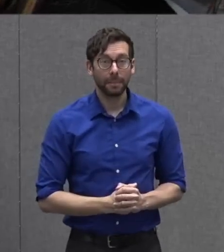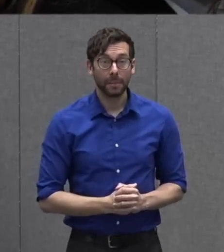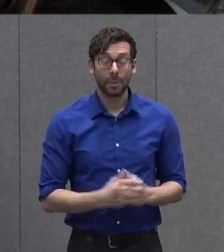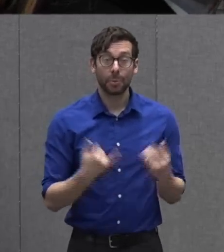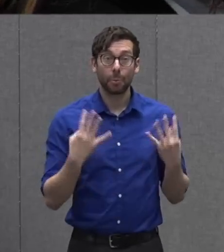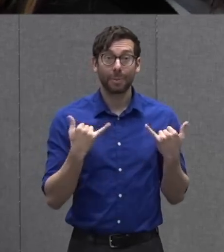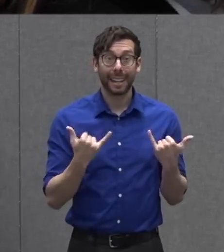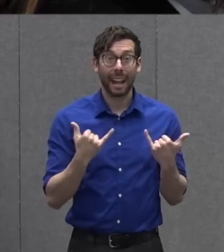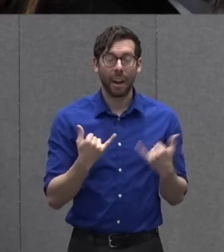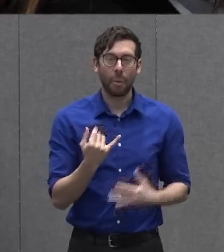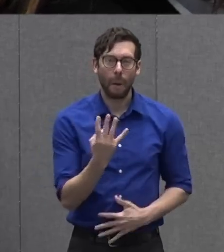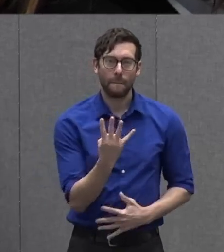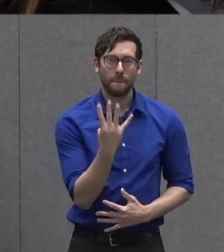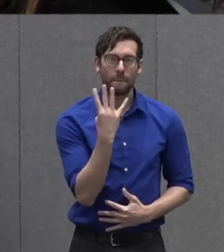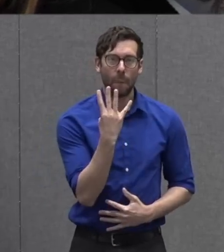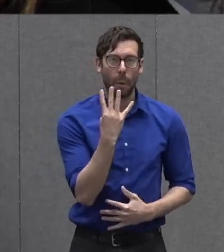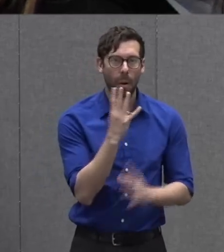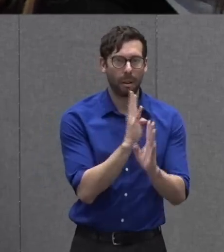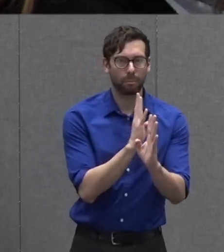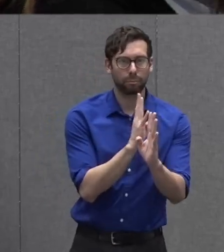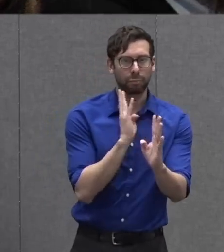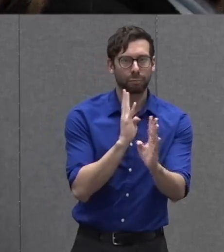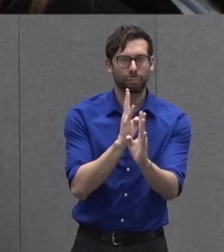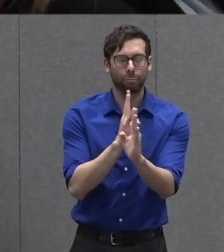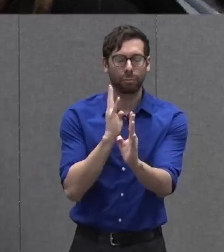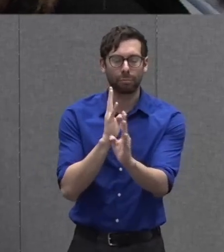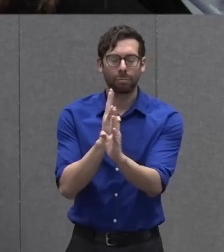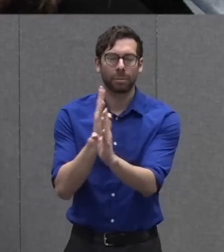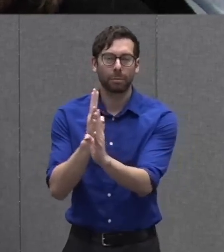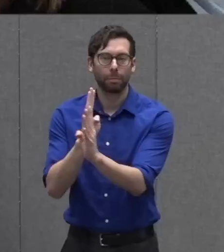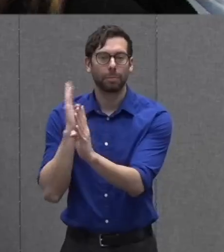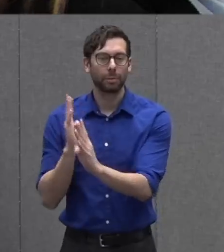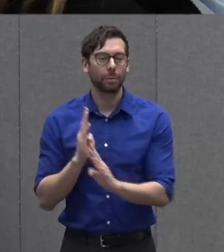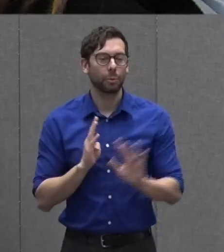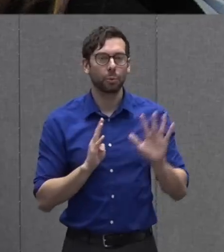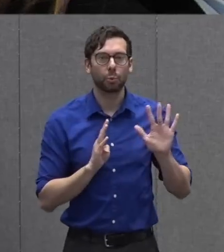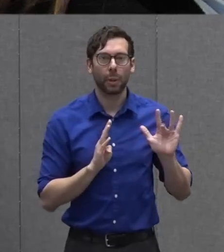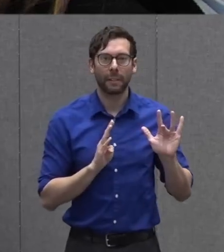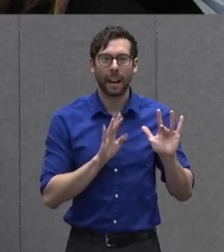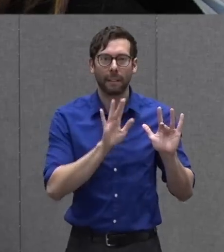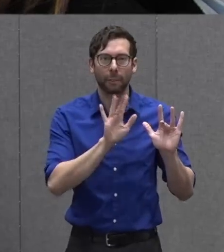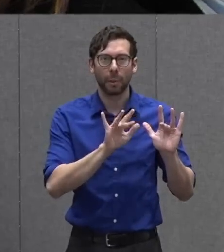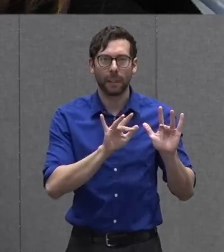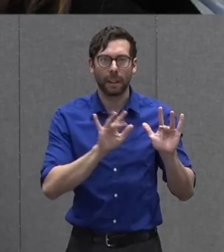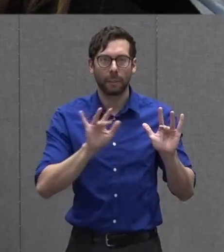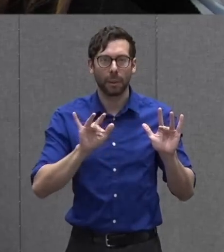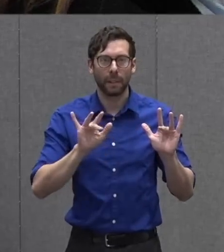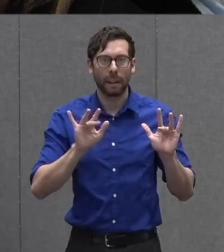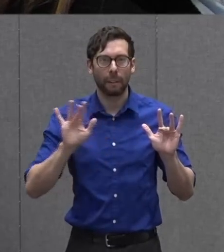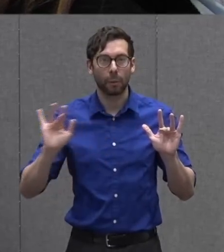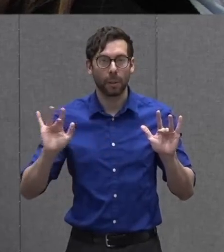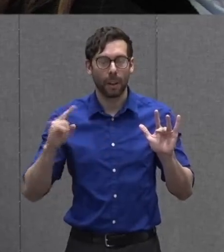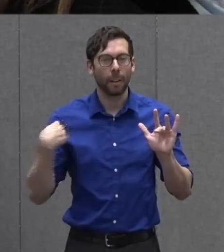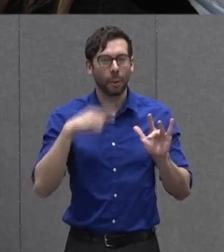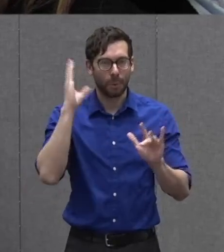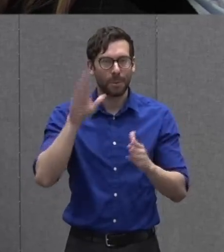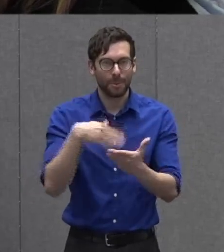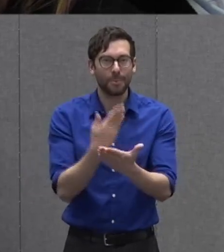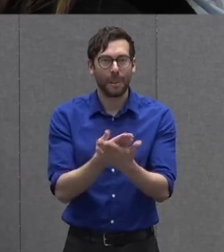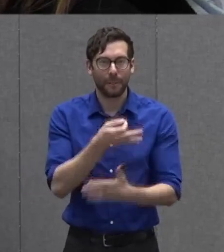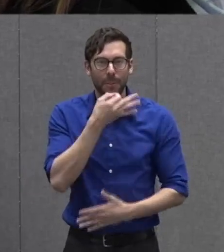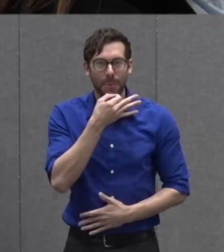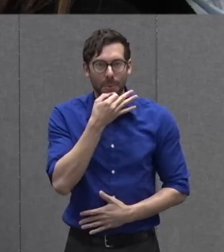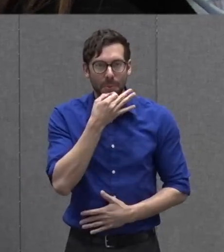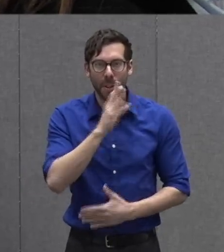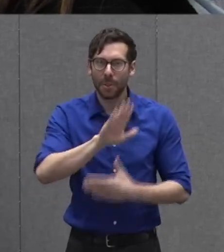lines of 25, we'd get there soon. I know. All the ants raced here and there, up, down,